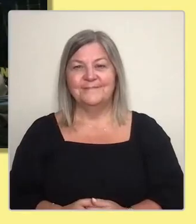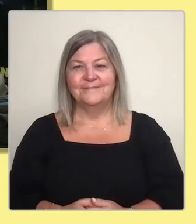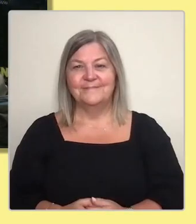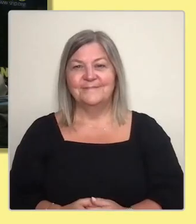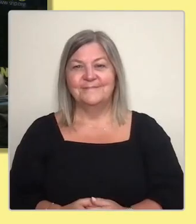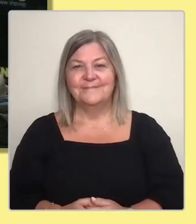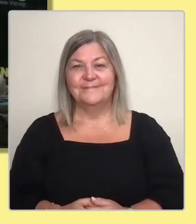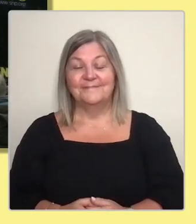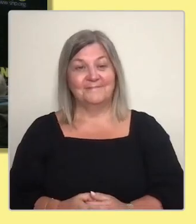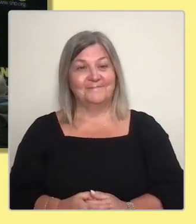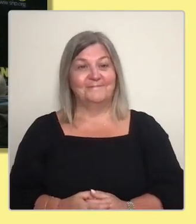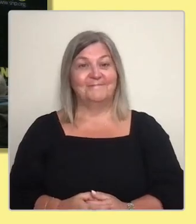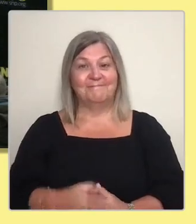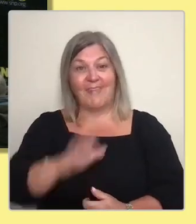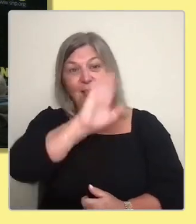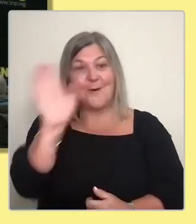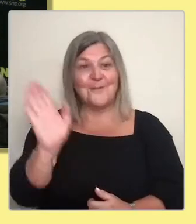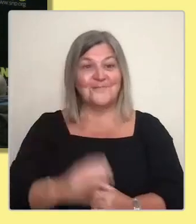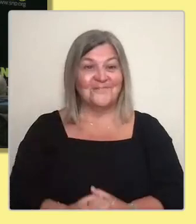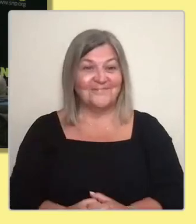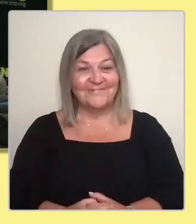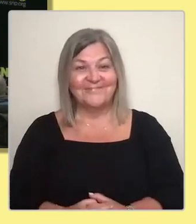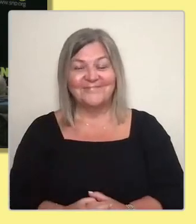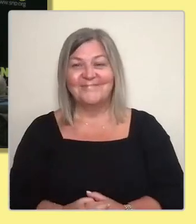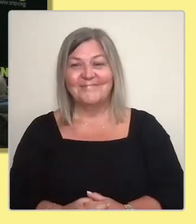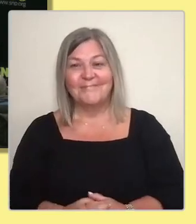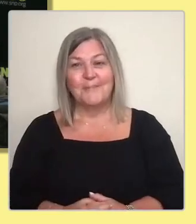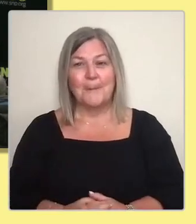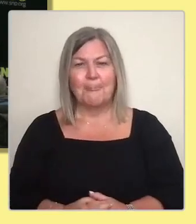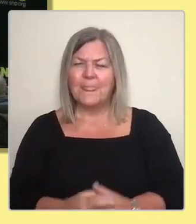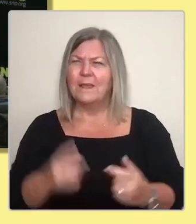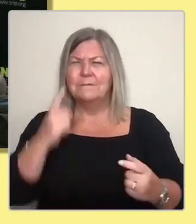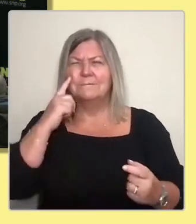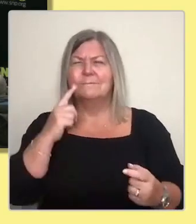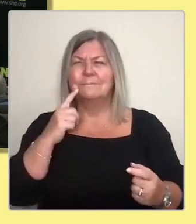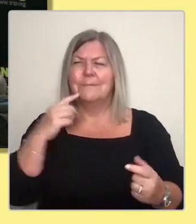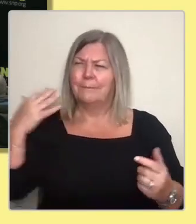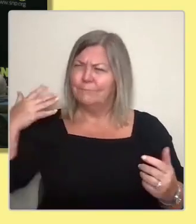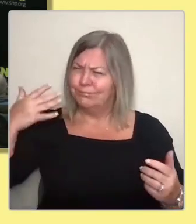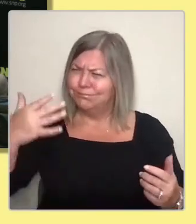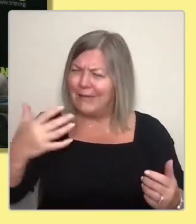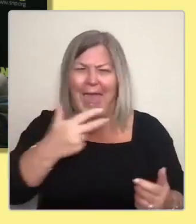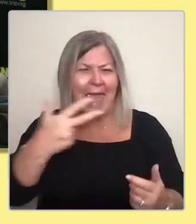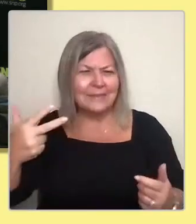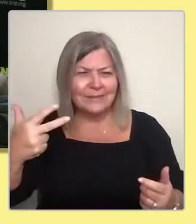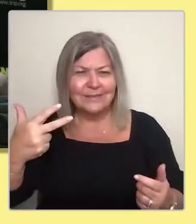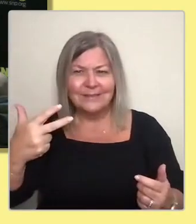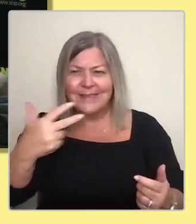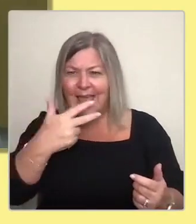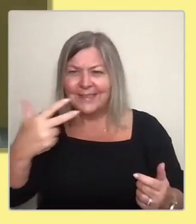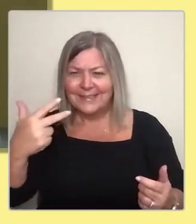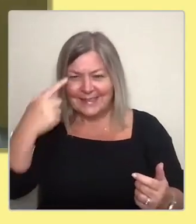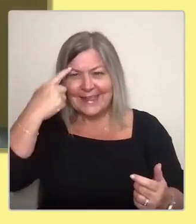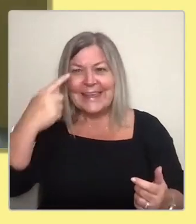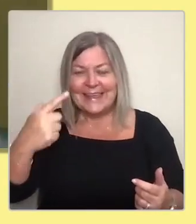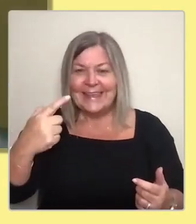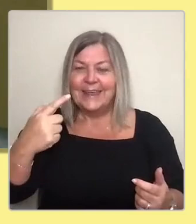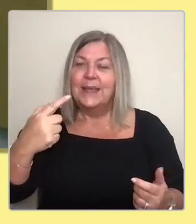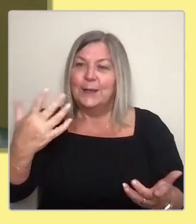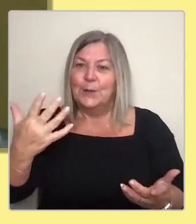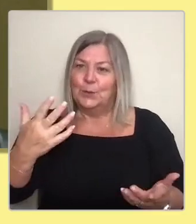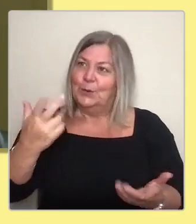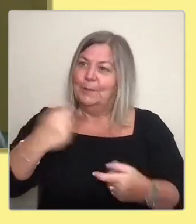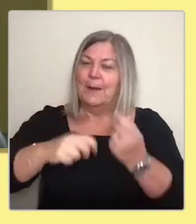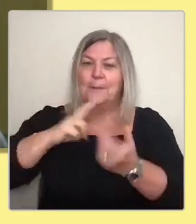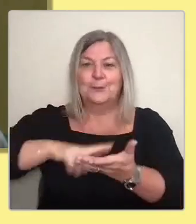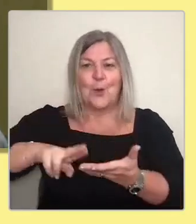Well, hello everyone. I think this is our eighth Hustings now, so we're certainly getting used to it. But I think this might